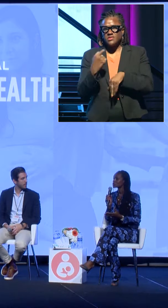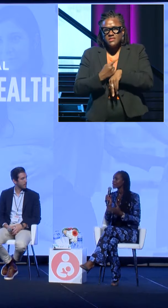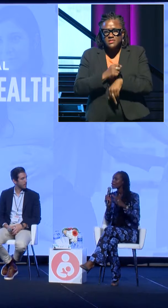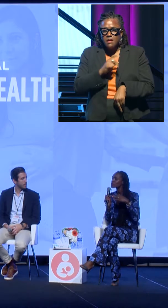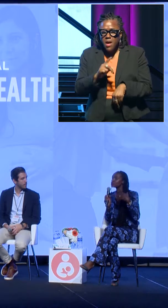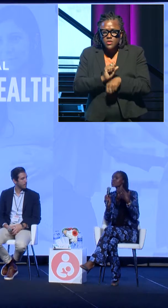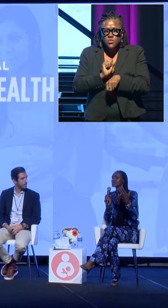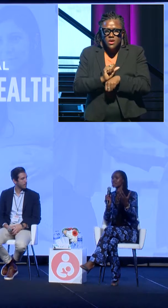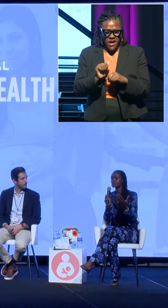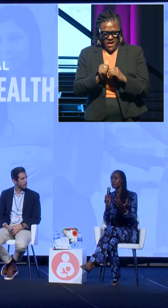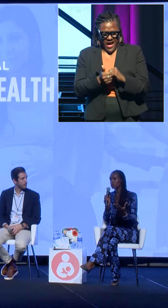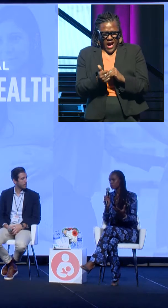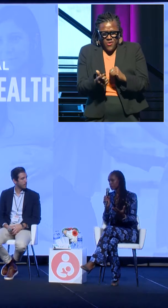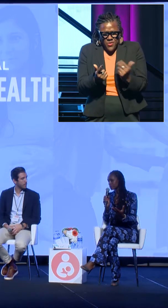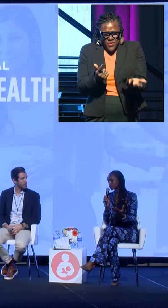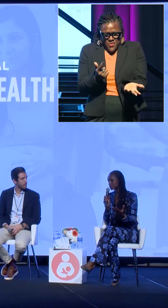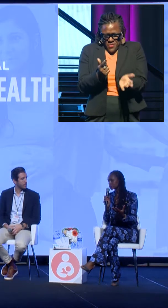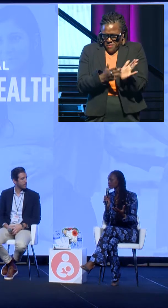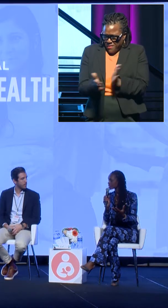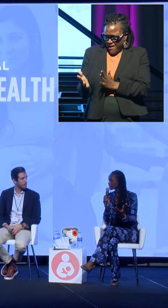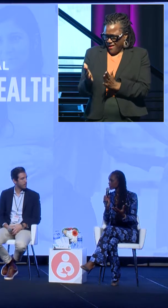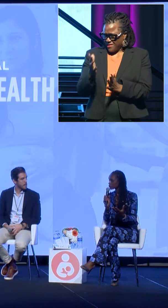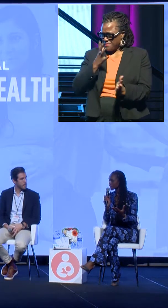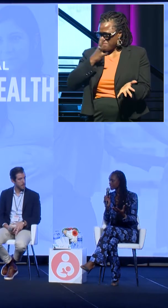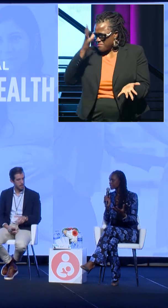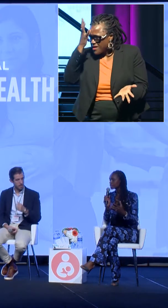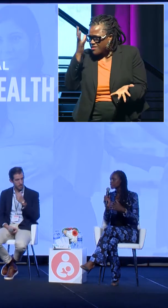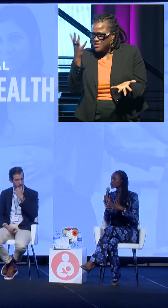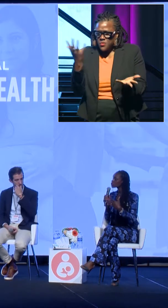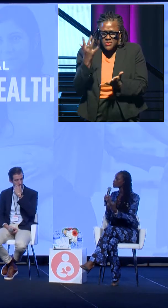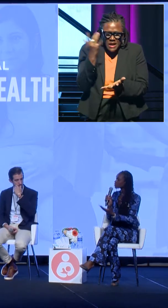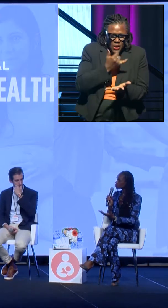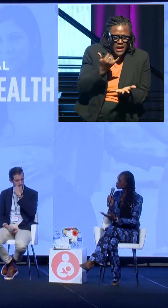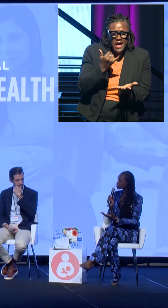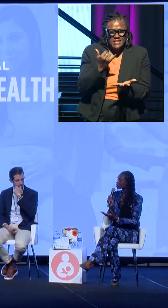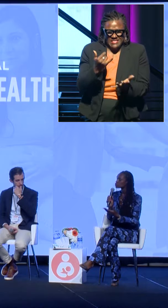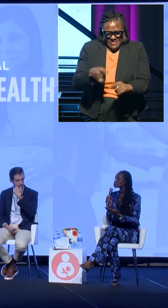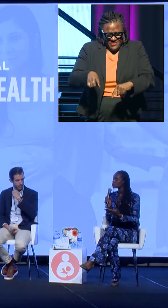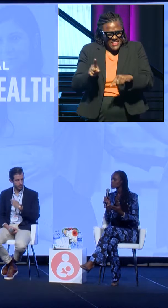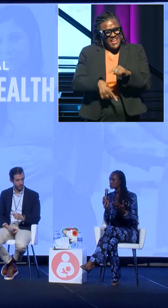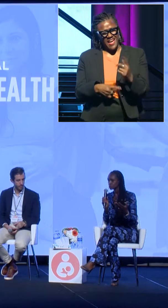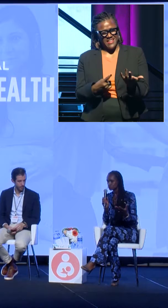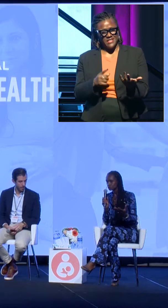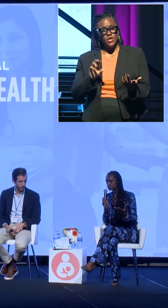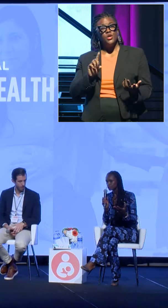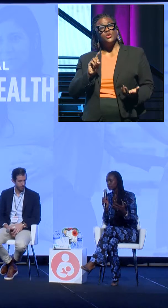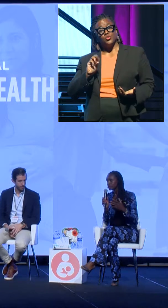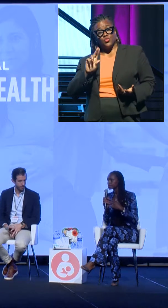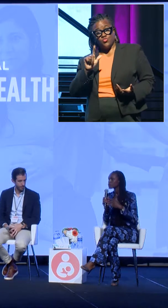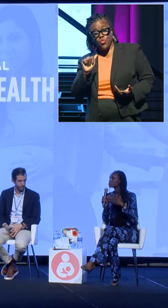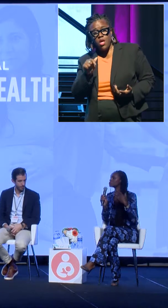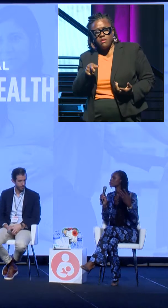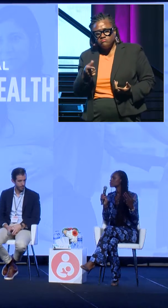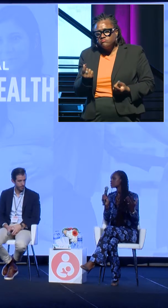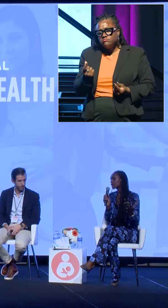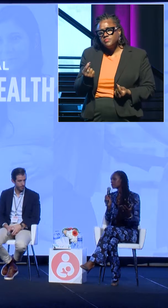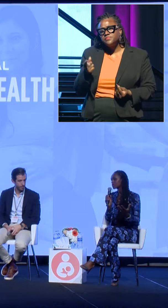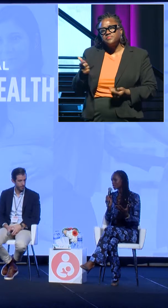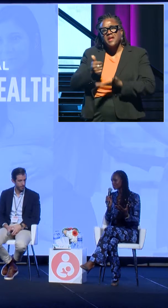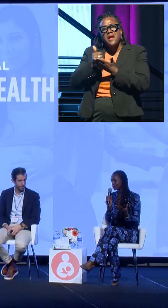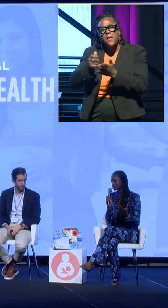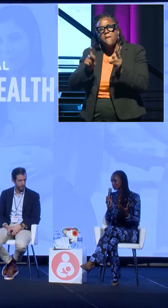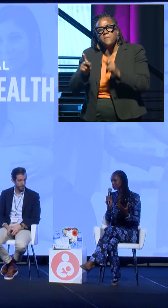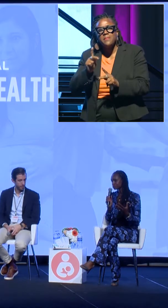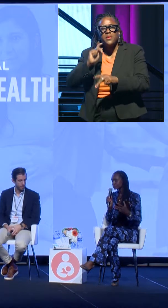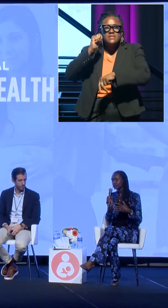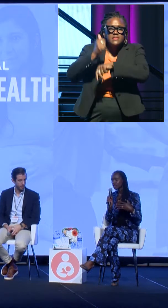to work, how are you thinking about what parenting looks like, right? And so part of the work that doulas will do is help people to establish